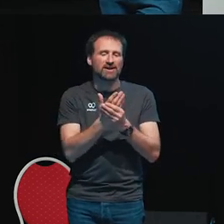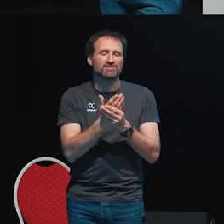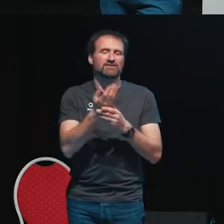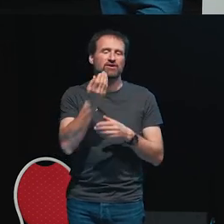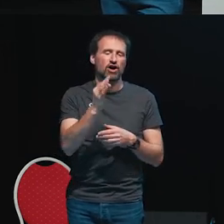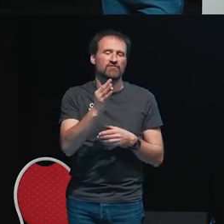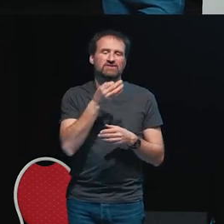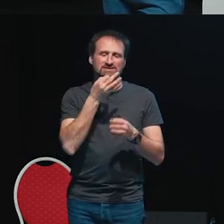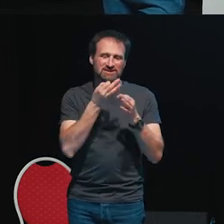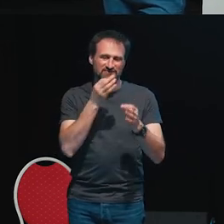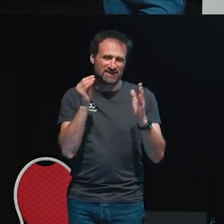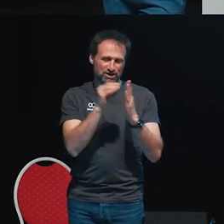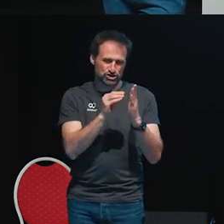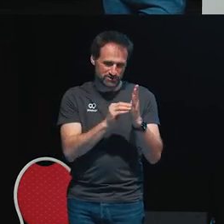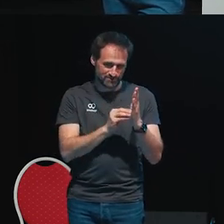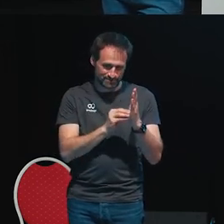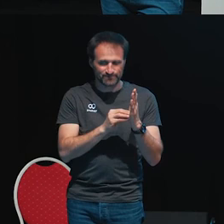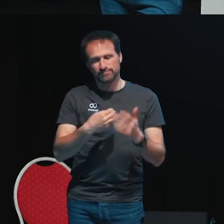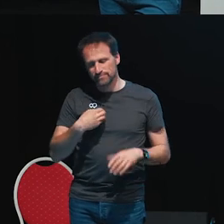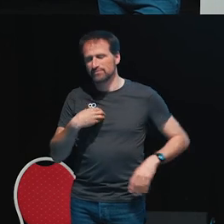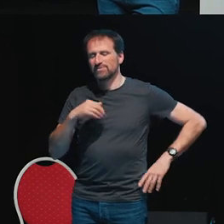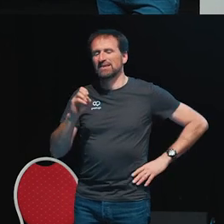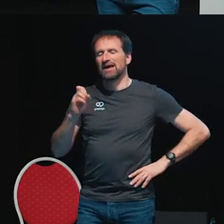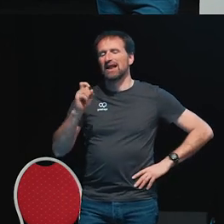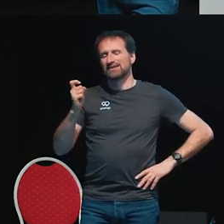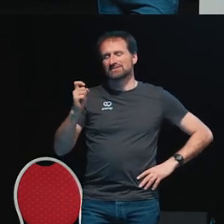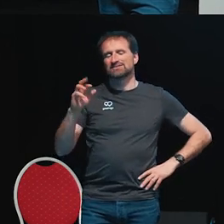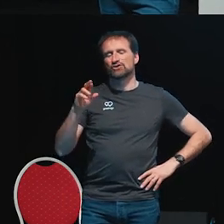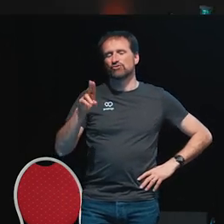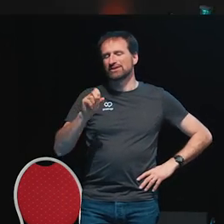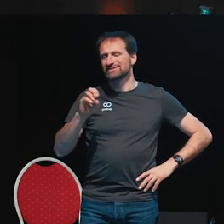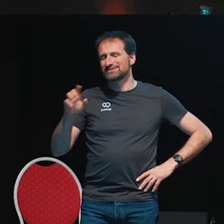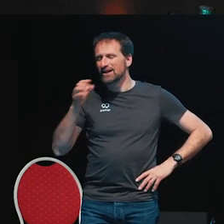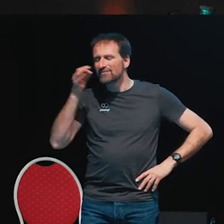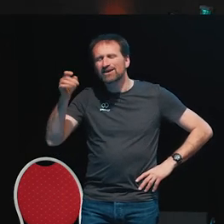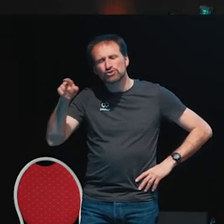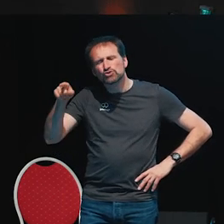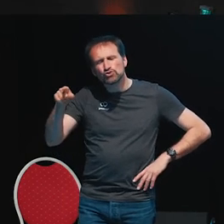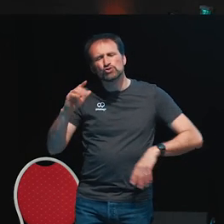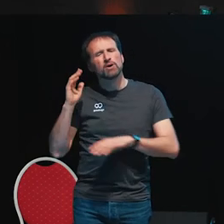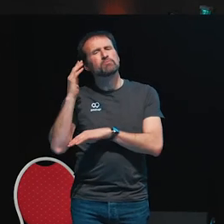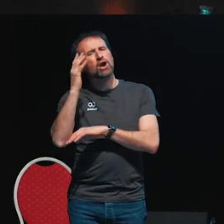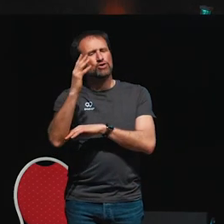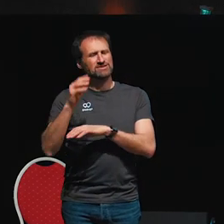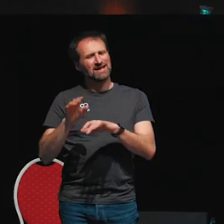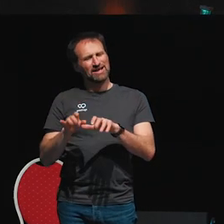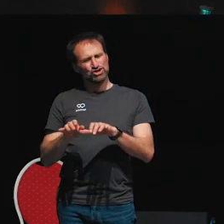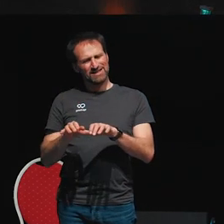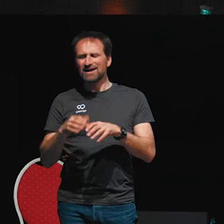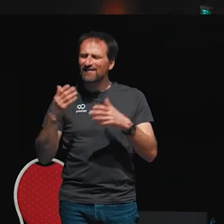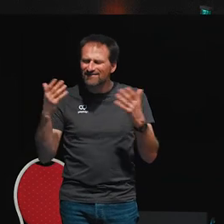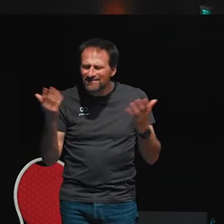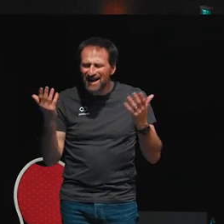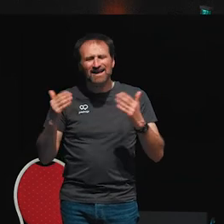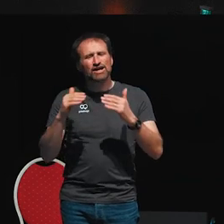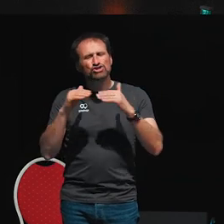So I asked Alec Russell, OK, so as a browser engineer, which standards do you